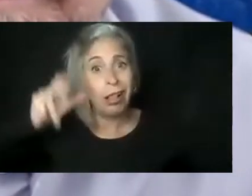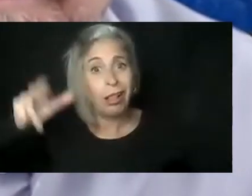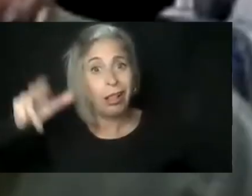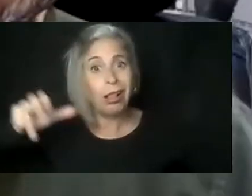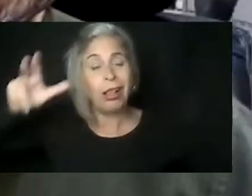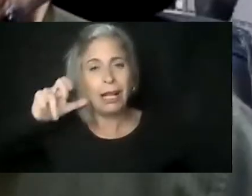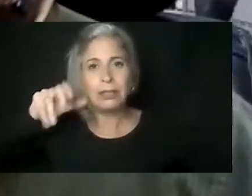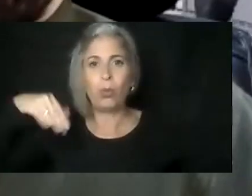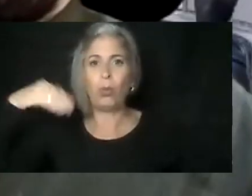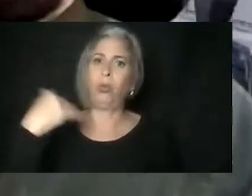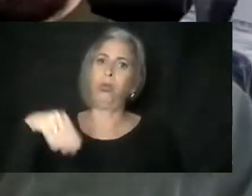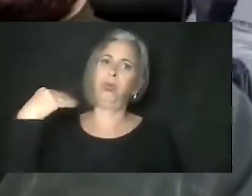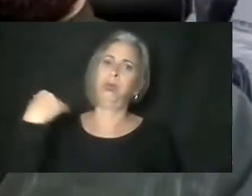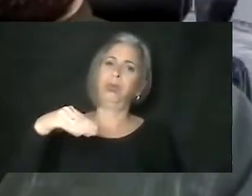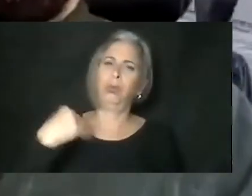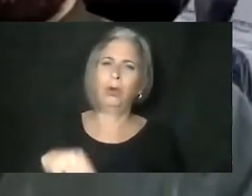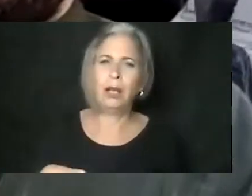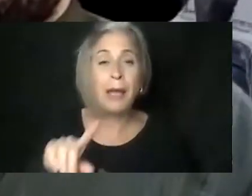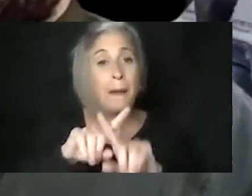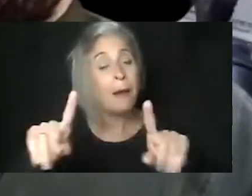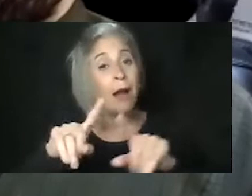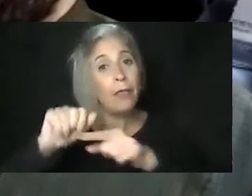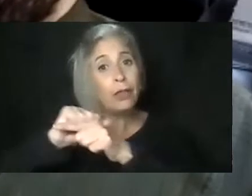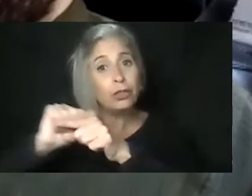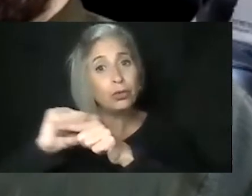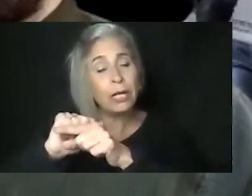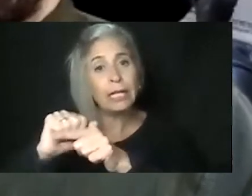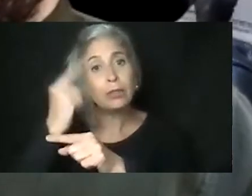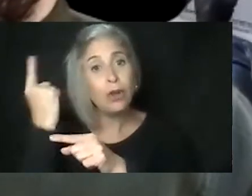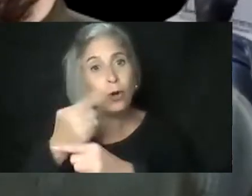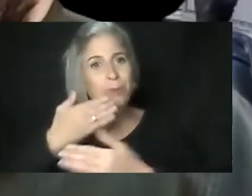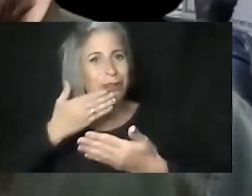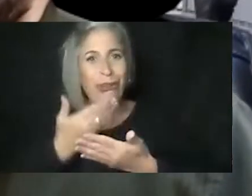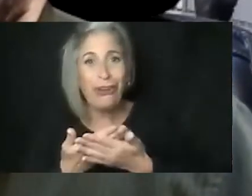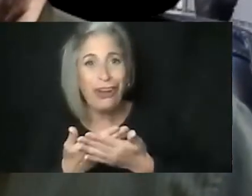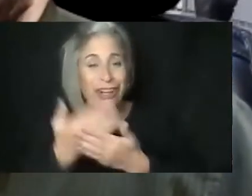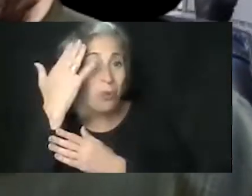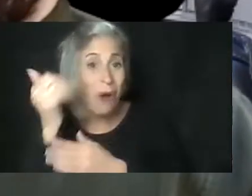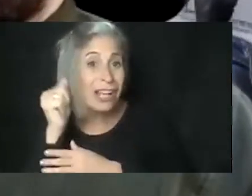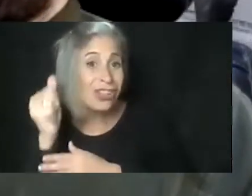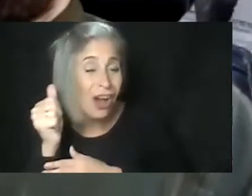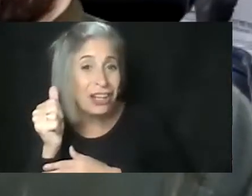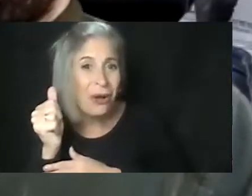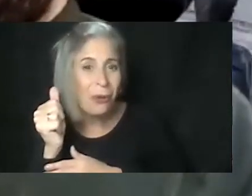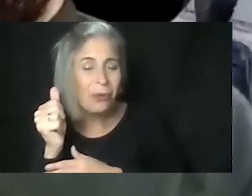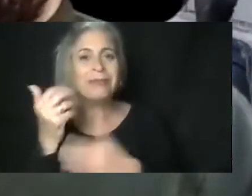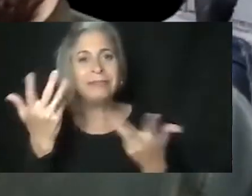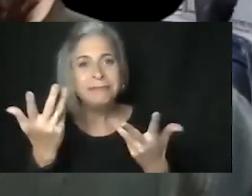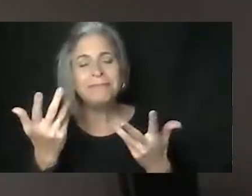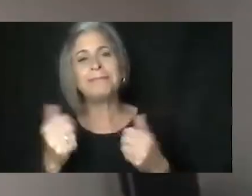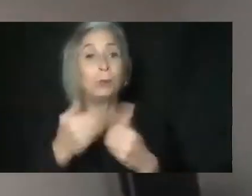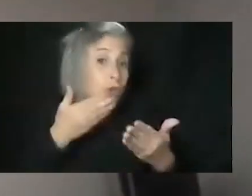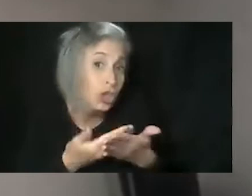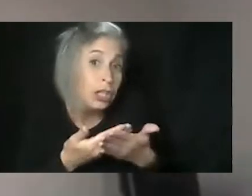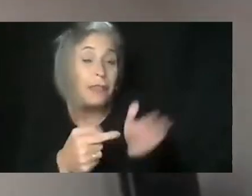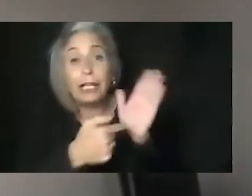but the training has always been very good, and because it was audio, it was very very tutorial based. So they'd